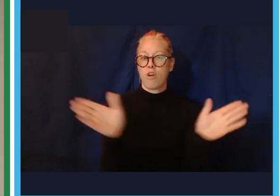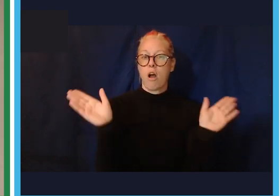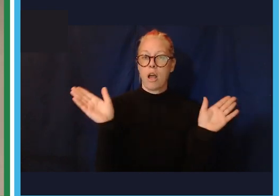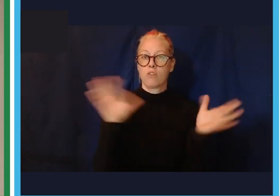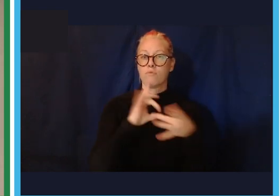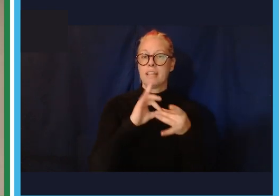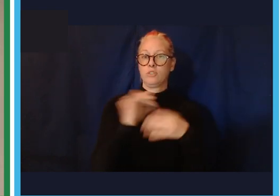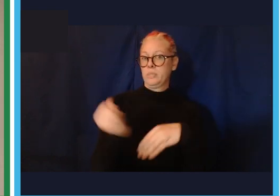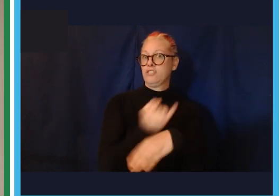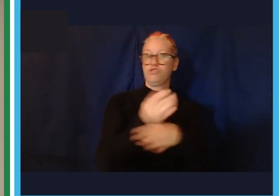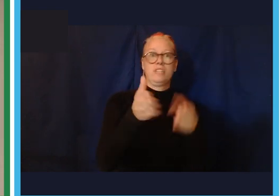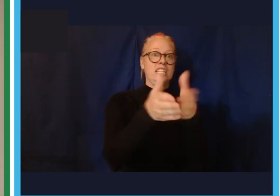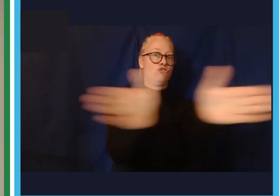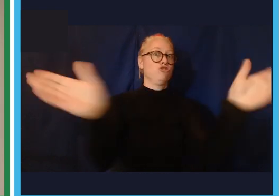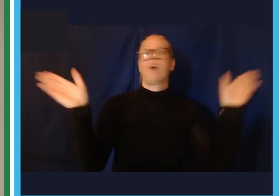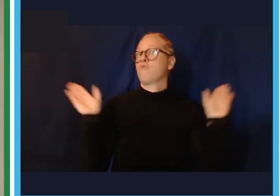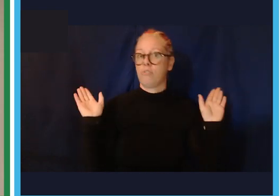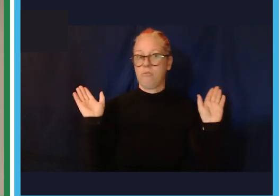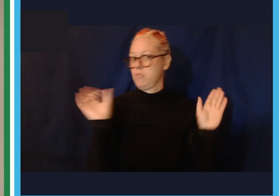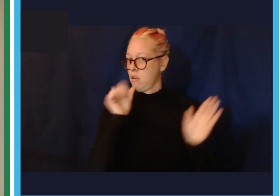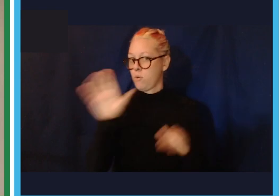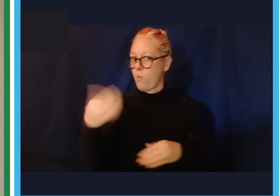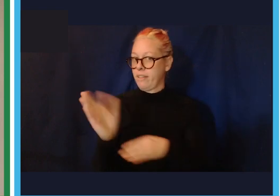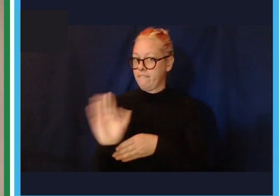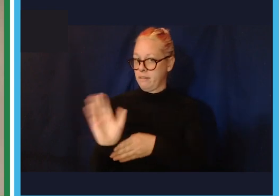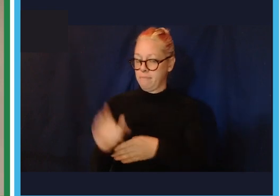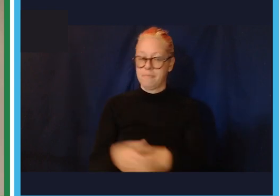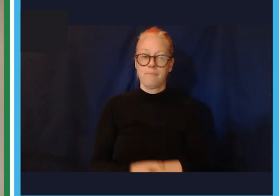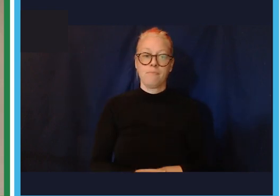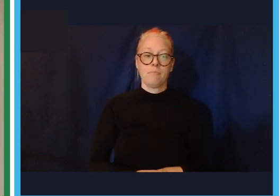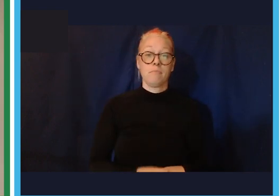don't presume anything.